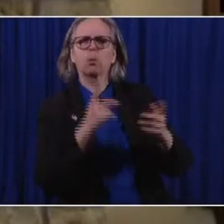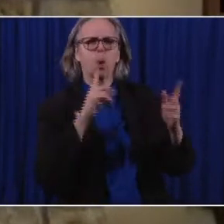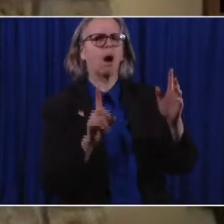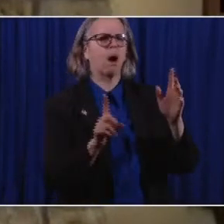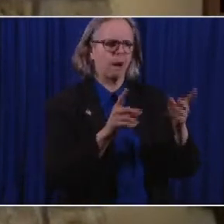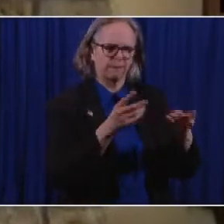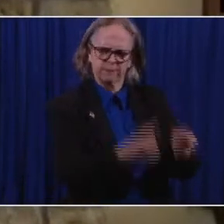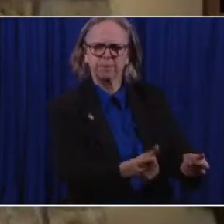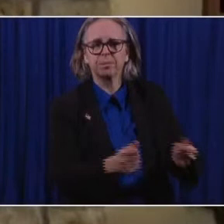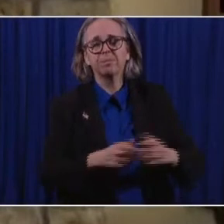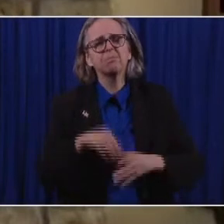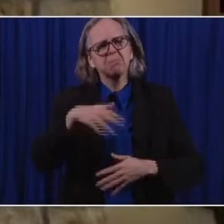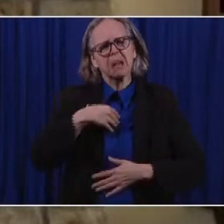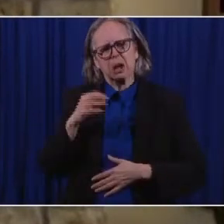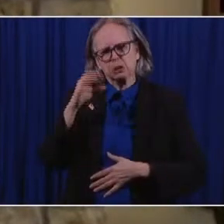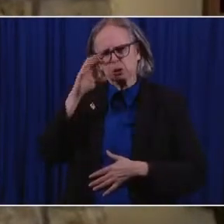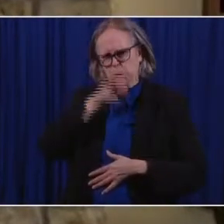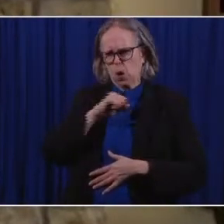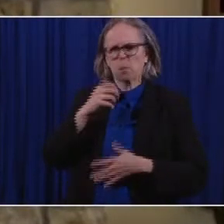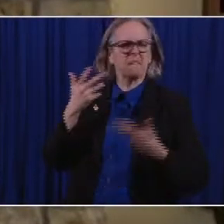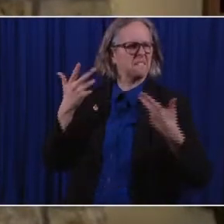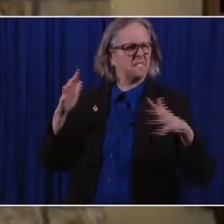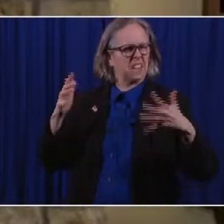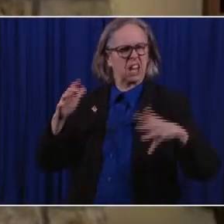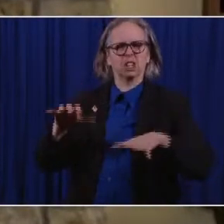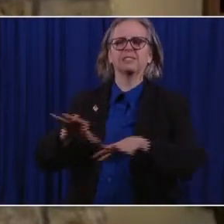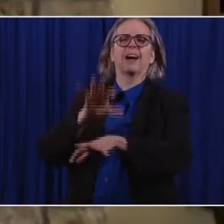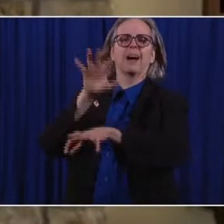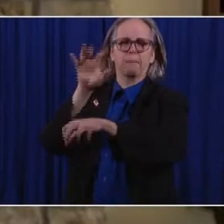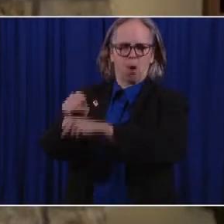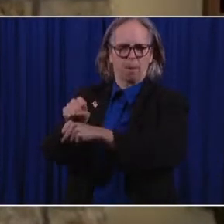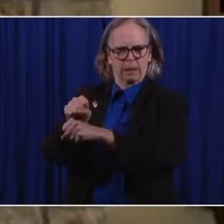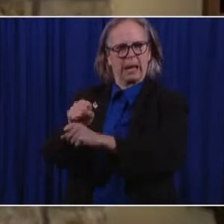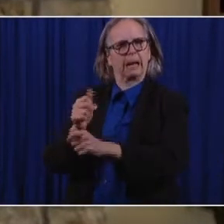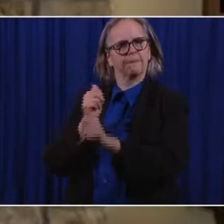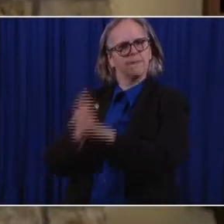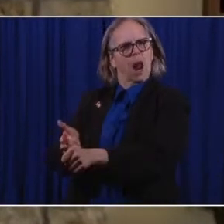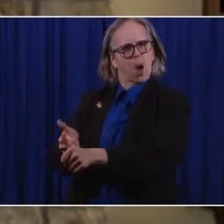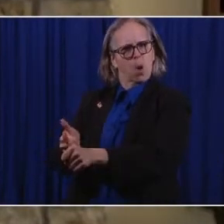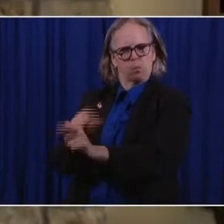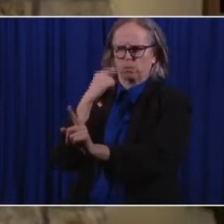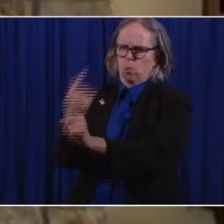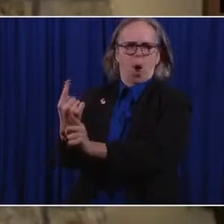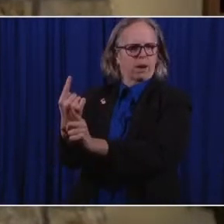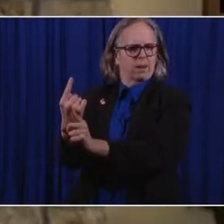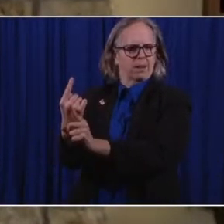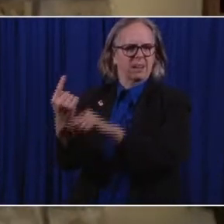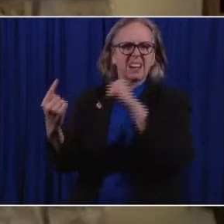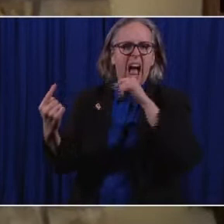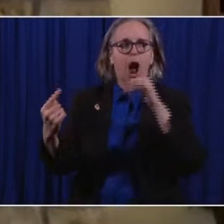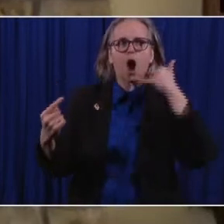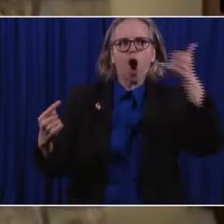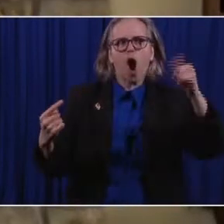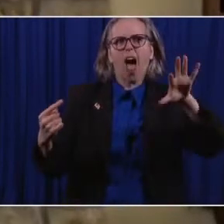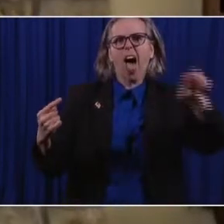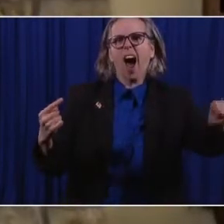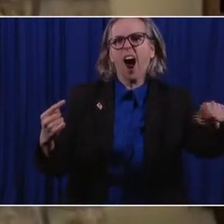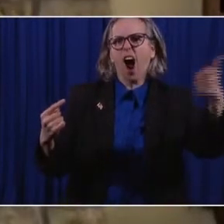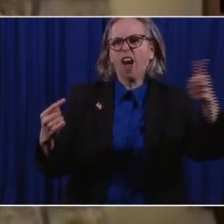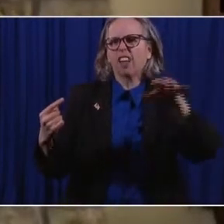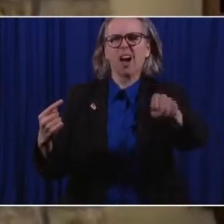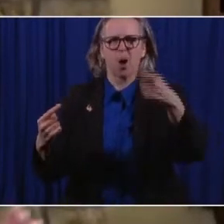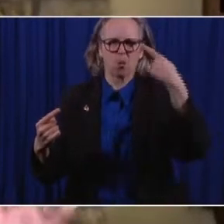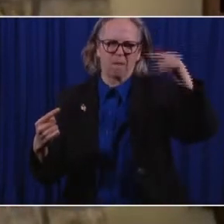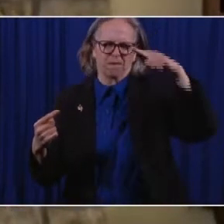your dad and got it confirmed, you have no real incentive at that point to try to game